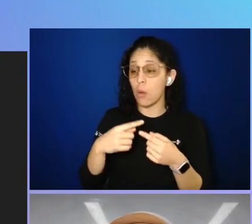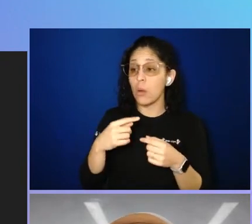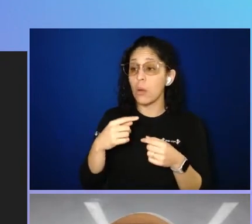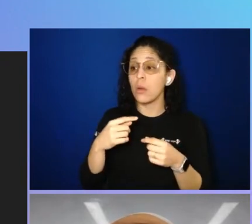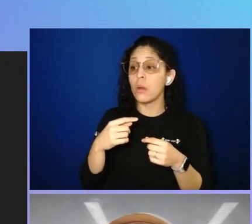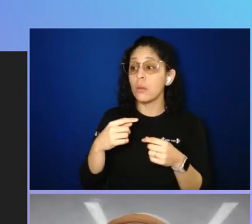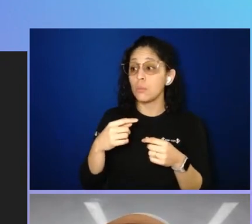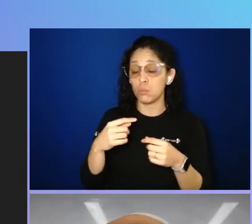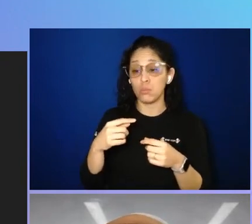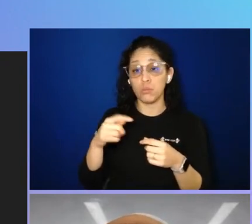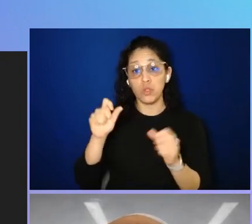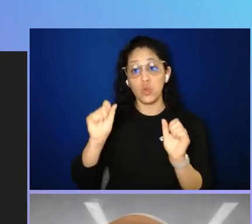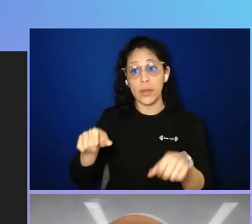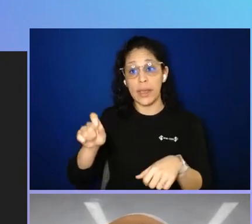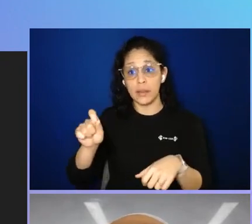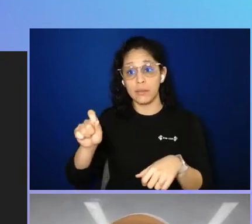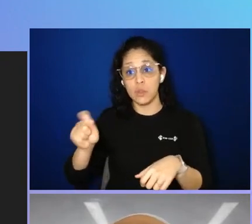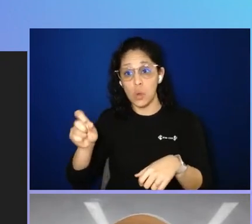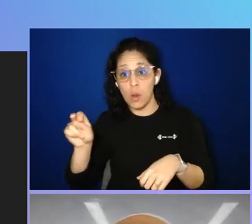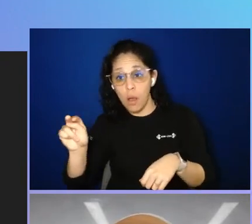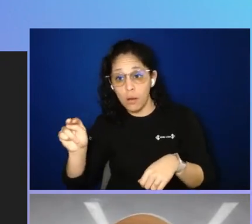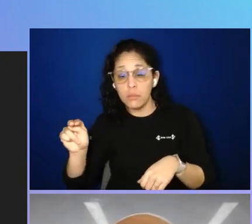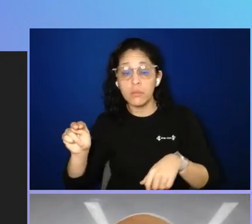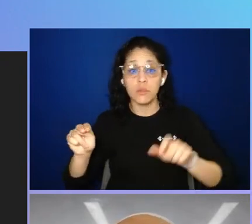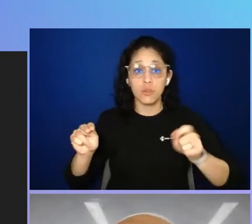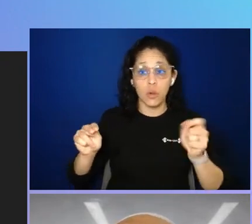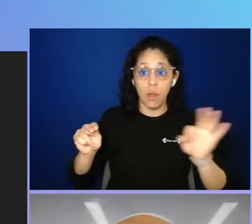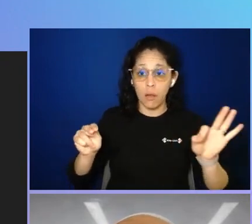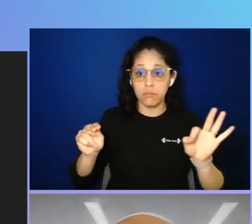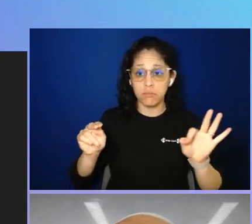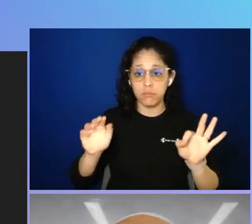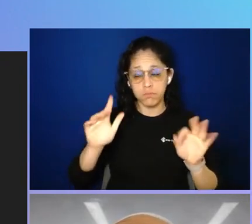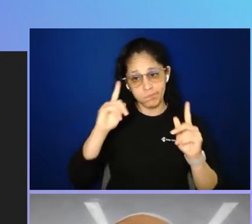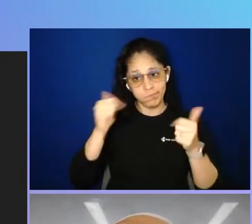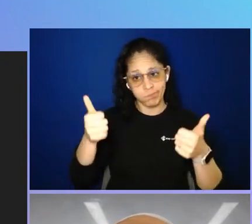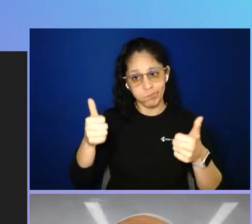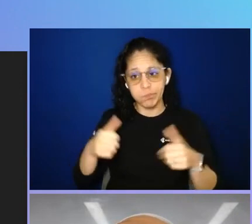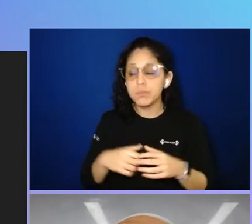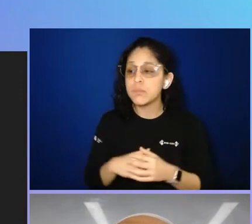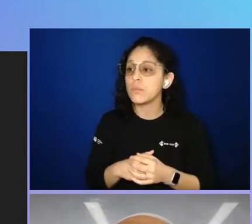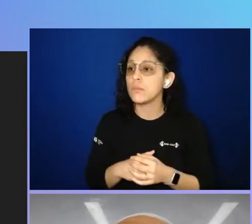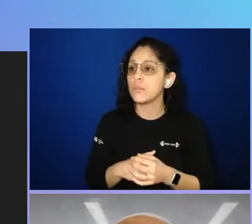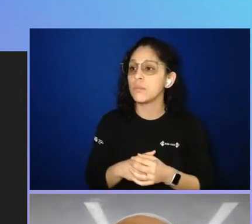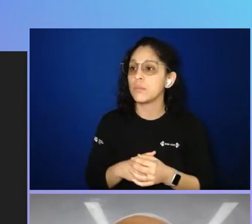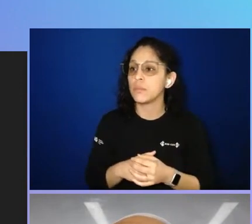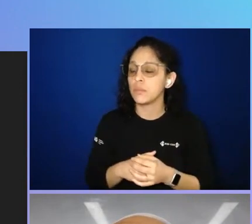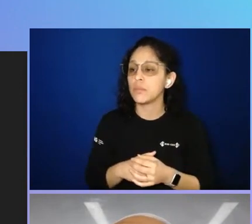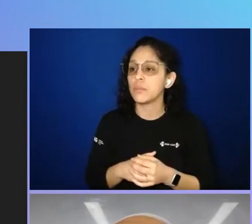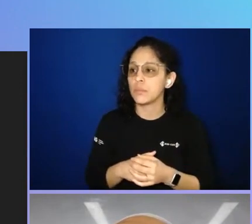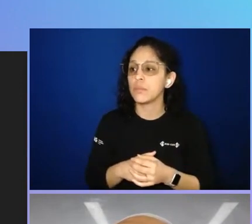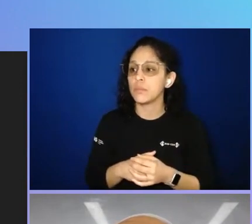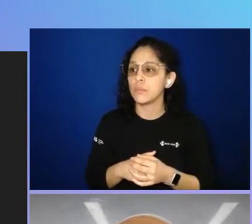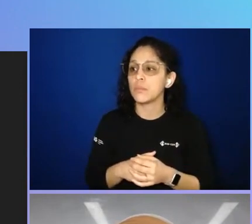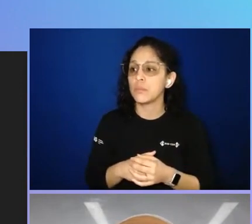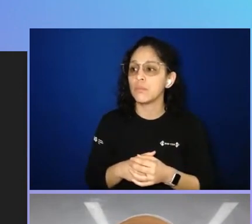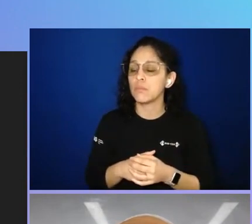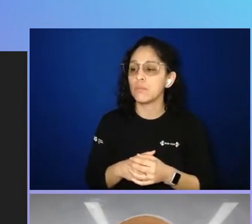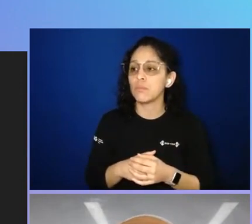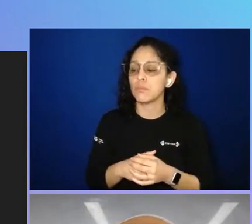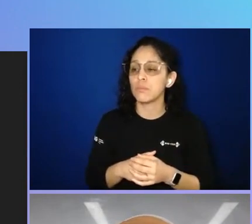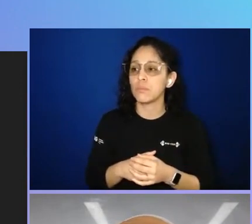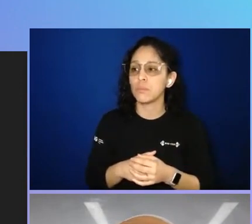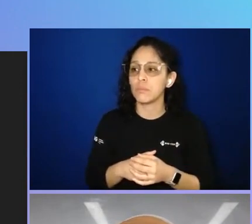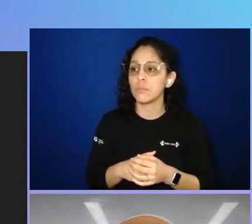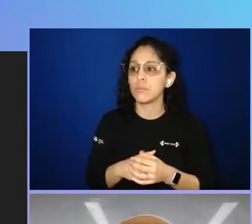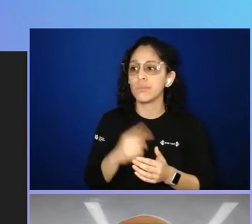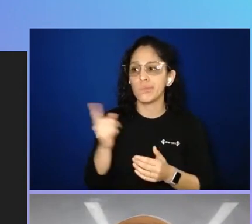possibility to activate or deactivate them. In the screen, I'm showing an example of a cell that is meant to be displayed